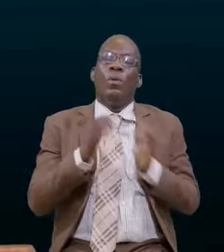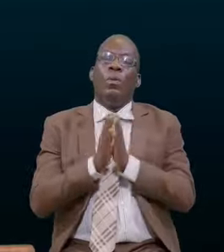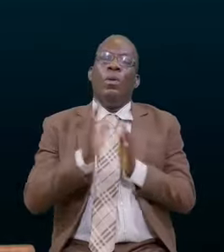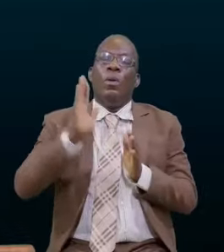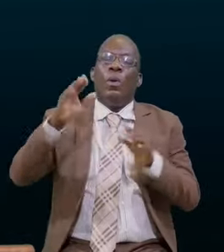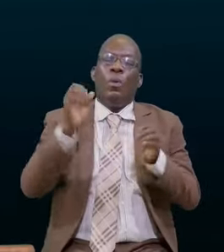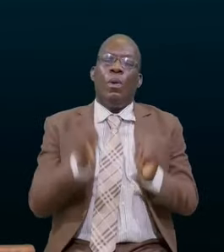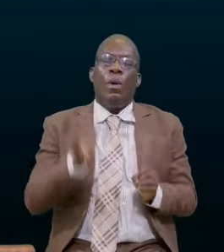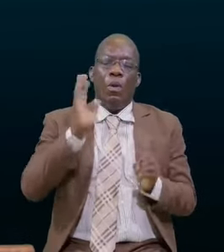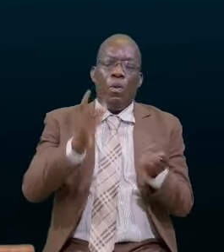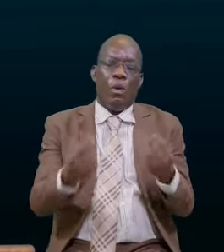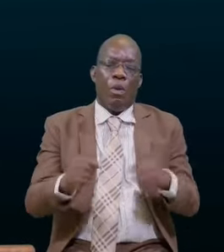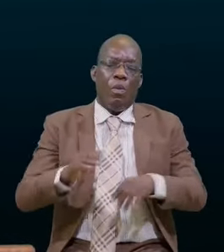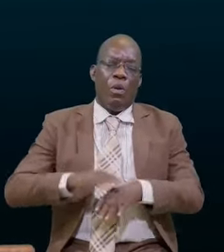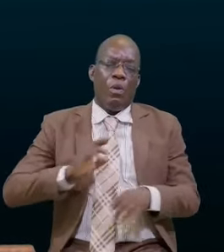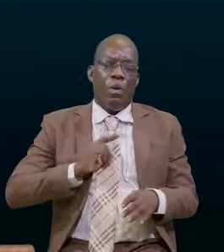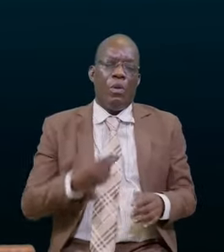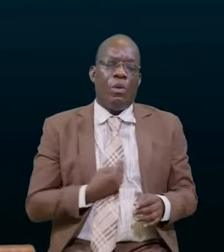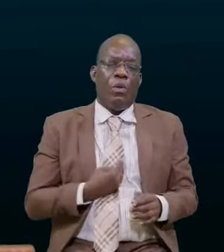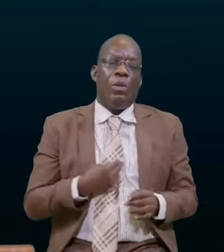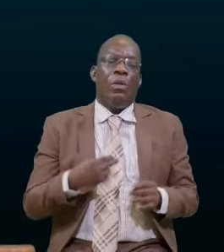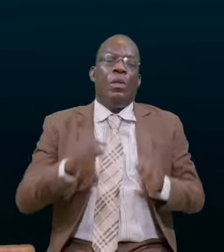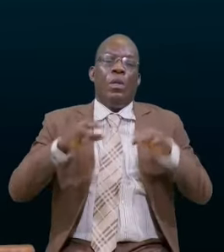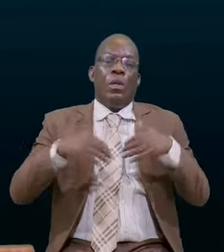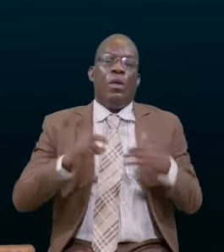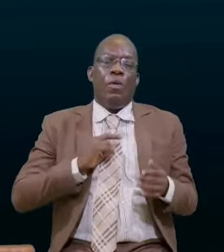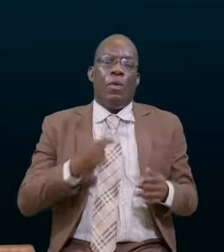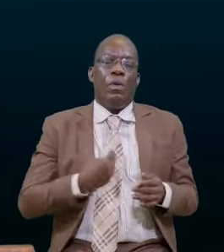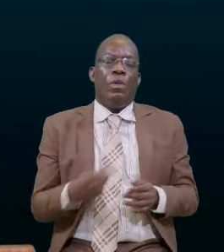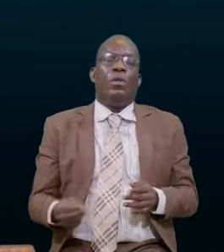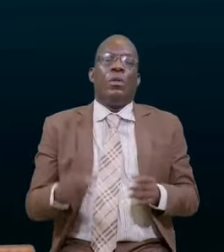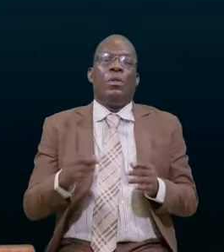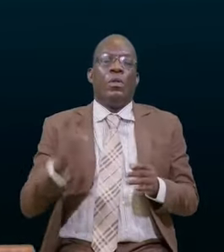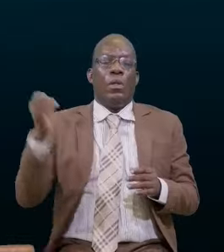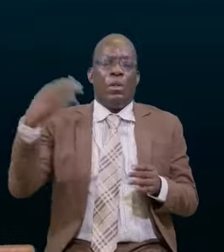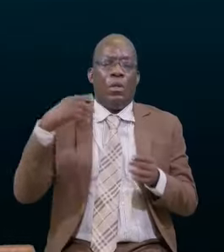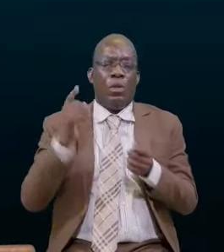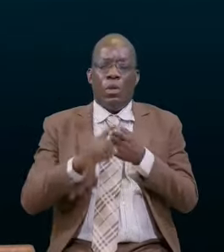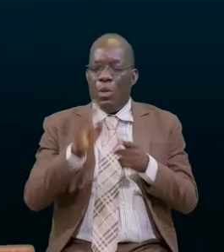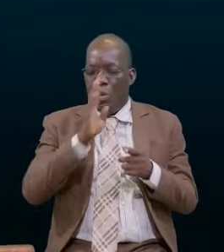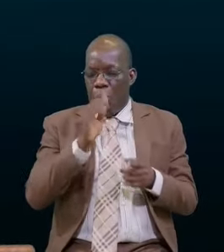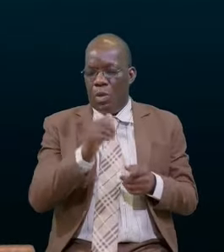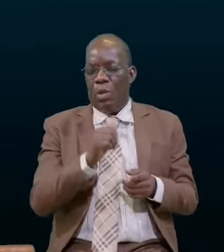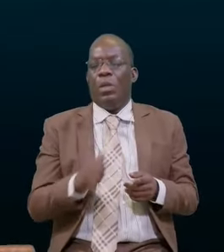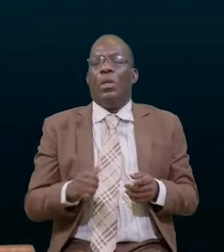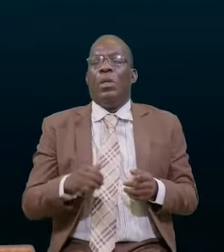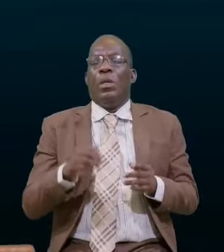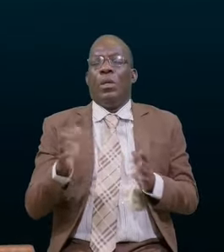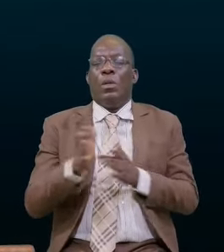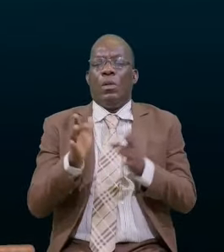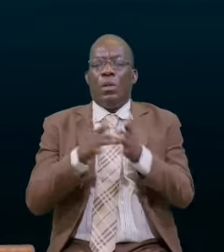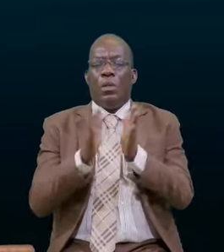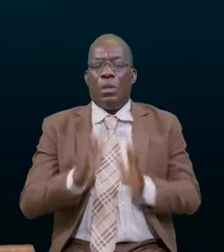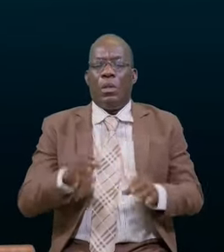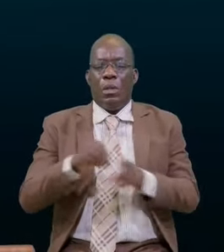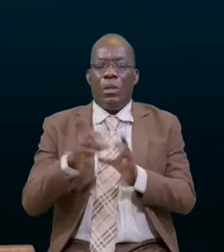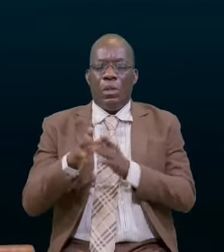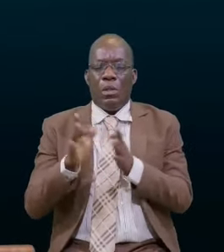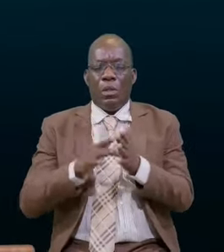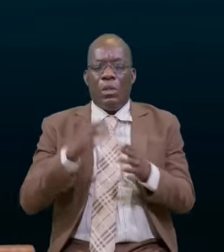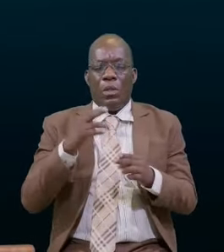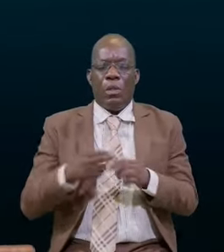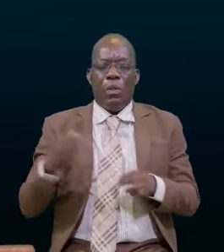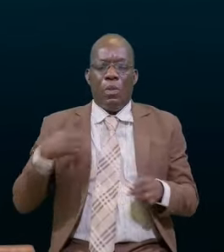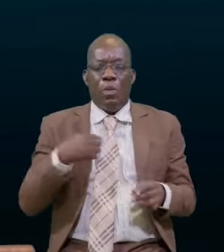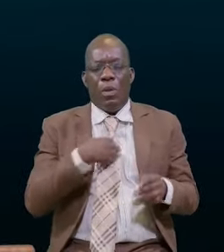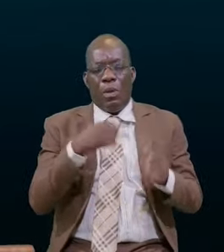to live Victorious Christian lives thank you mighty God for have answer our prayers in Jesus name we pray amen